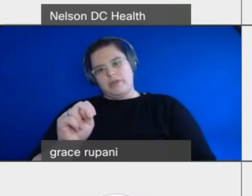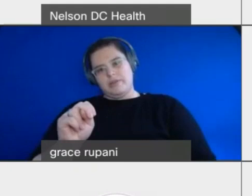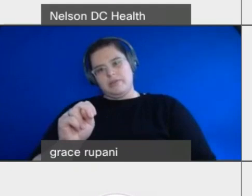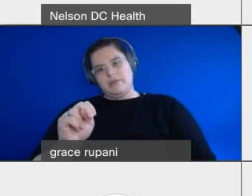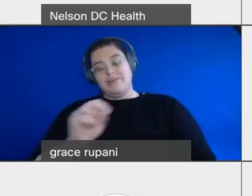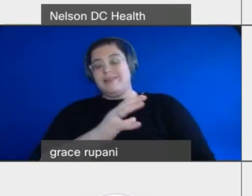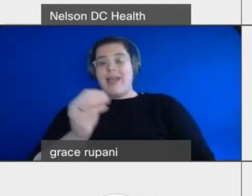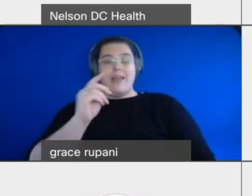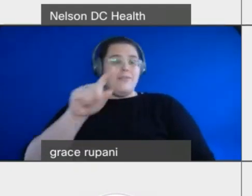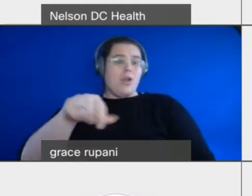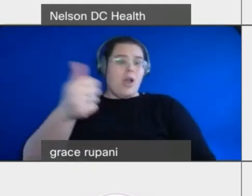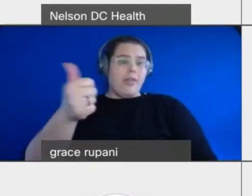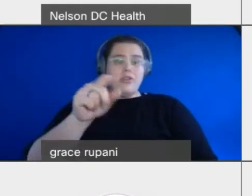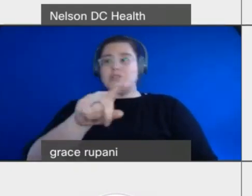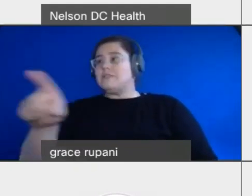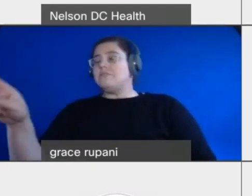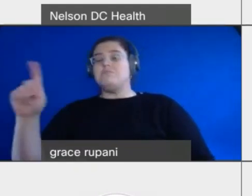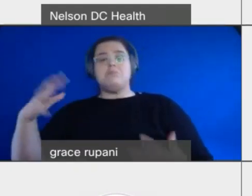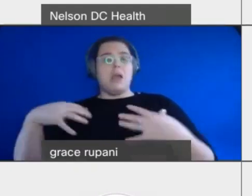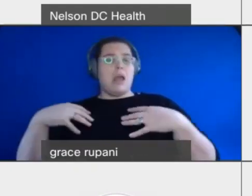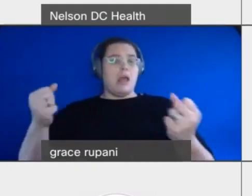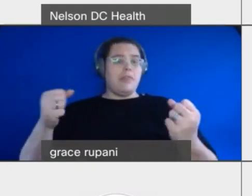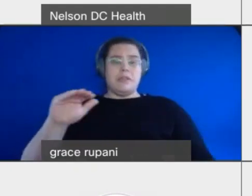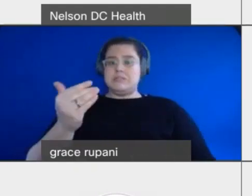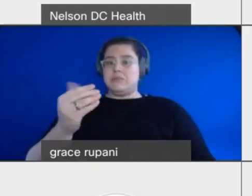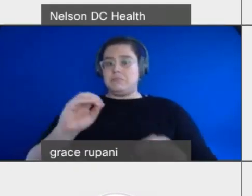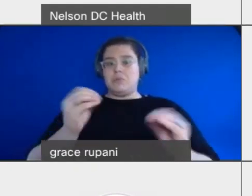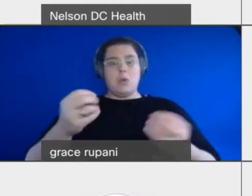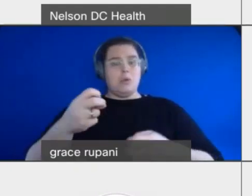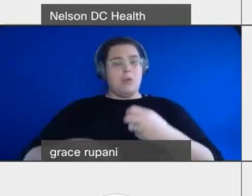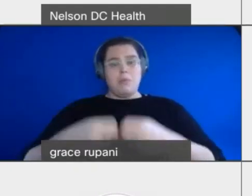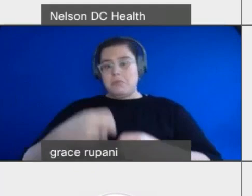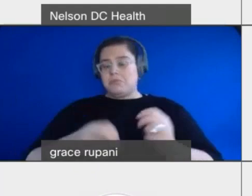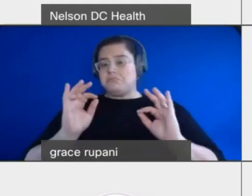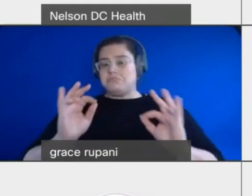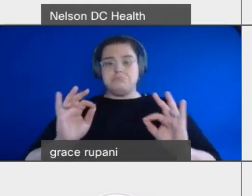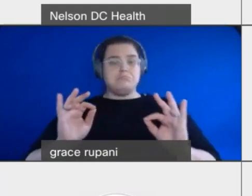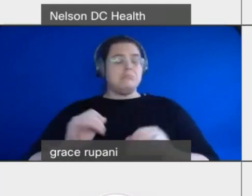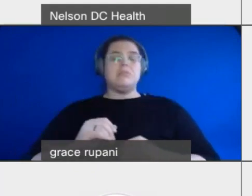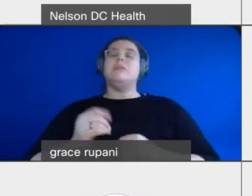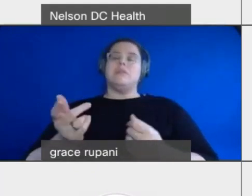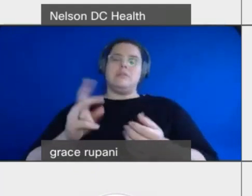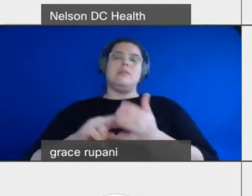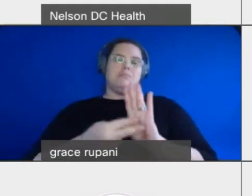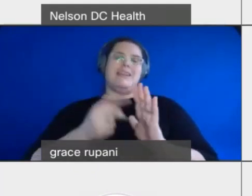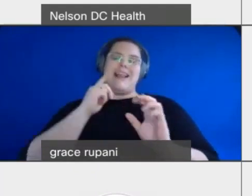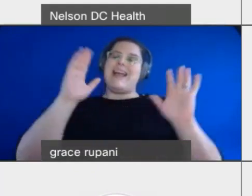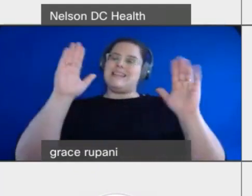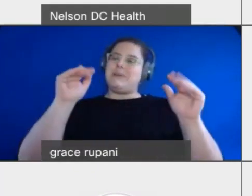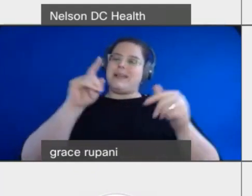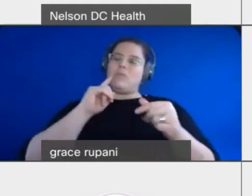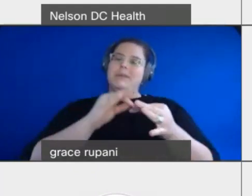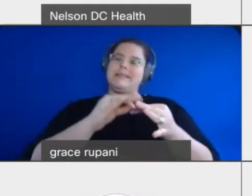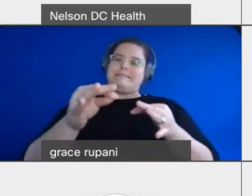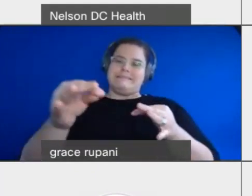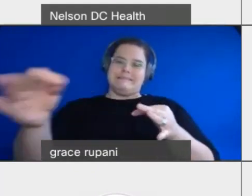otherwise healthy, no other issues, I expect will maybe waiting a bit longer.